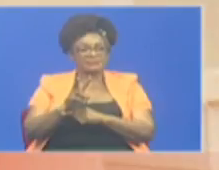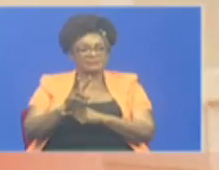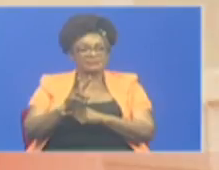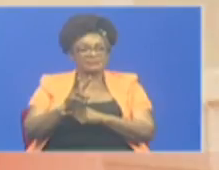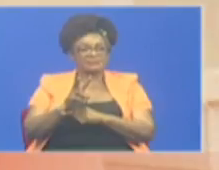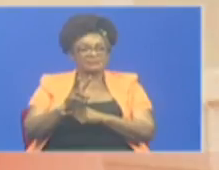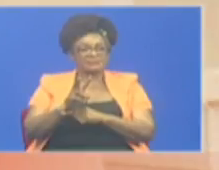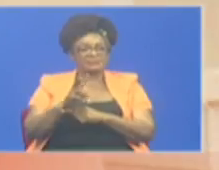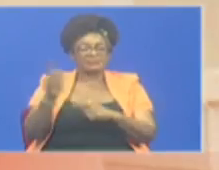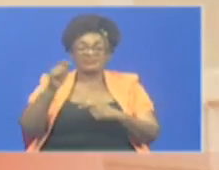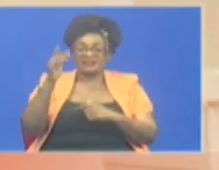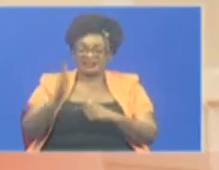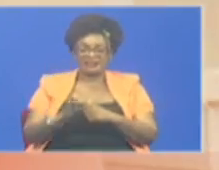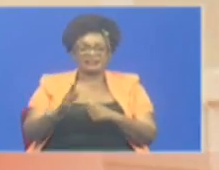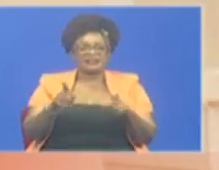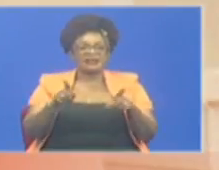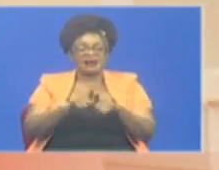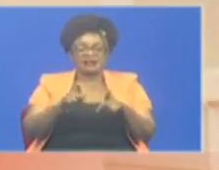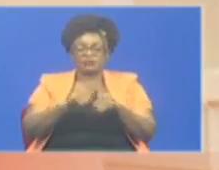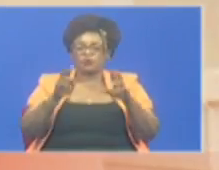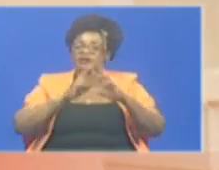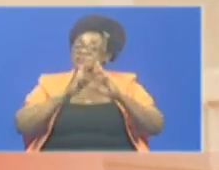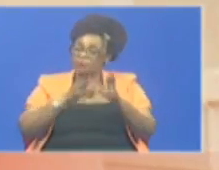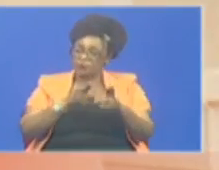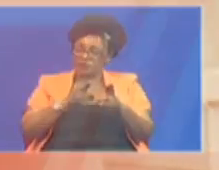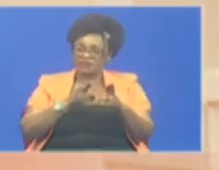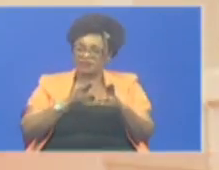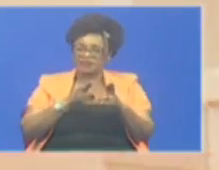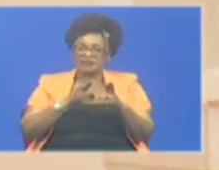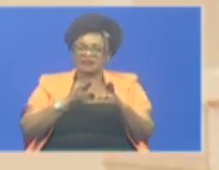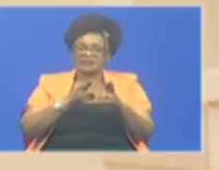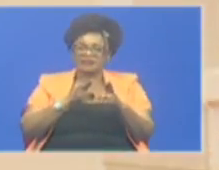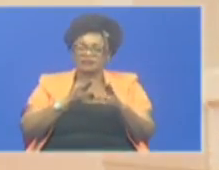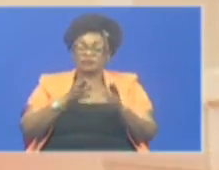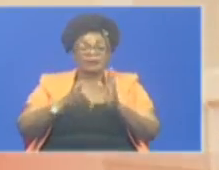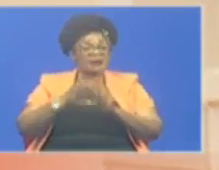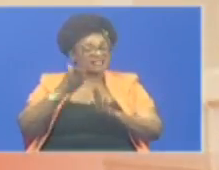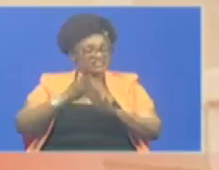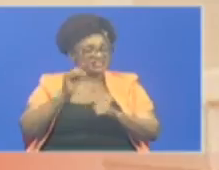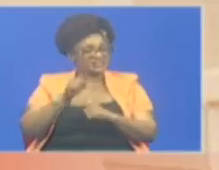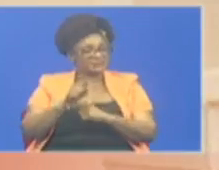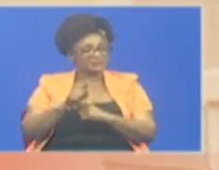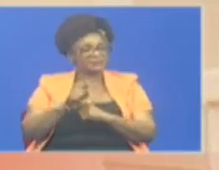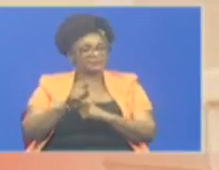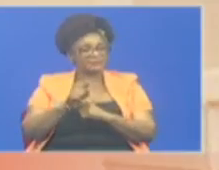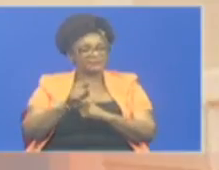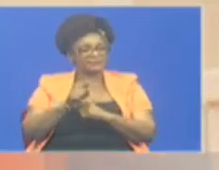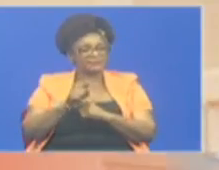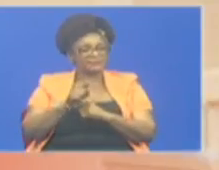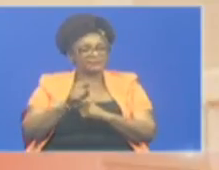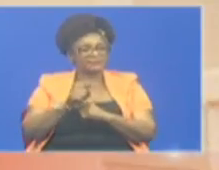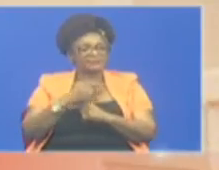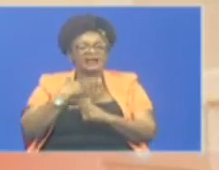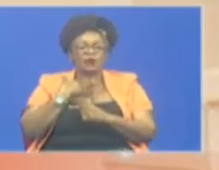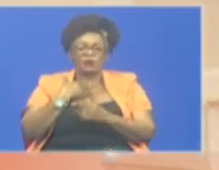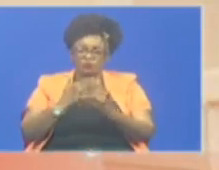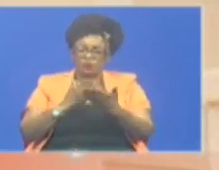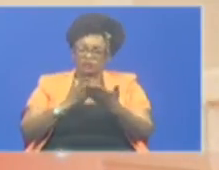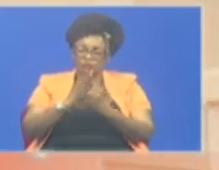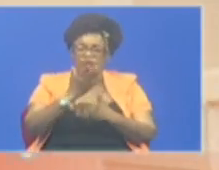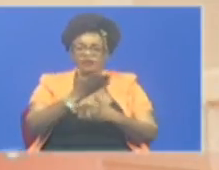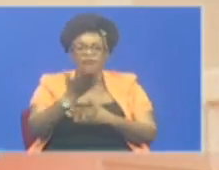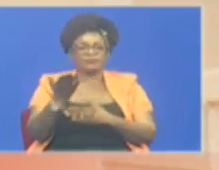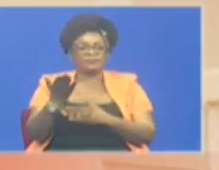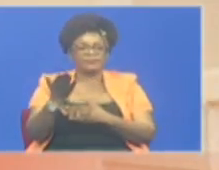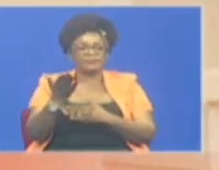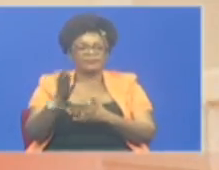Fellow Kenyans, even as we respond to this dire emergency, I want to assure you that